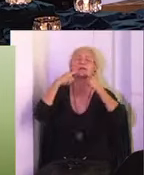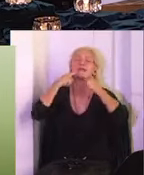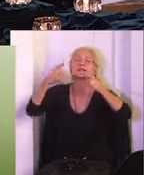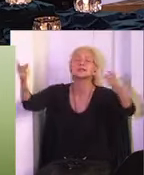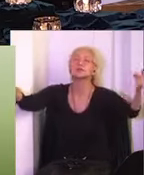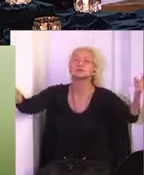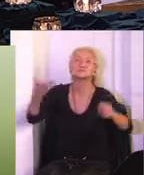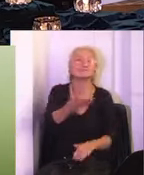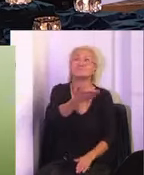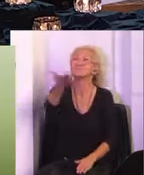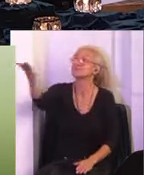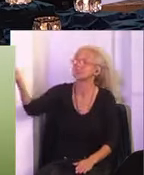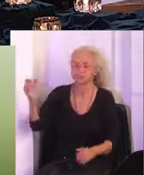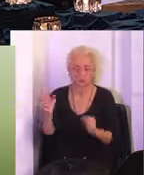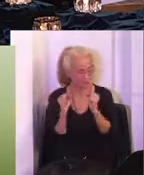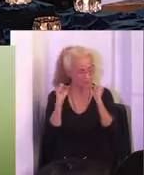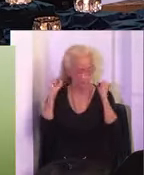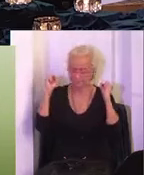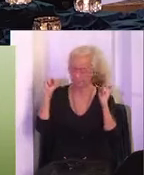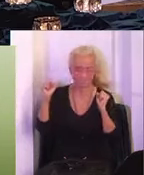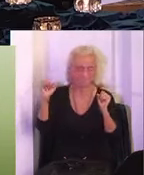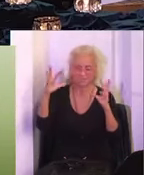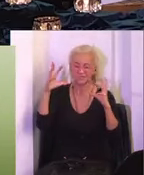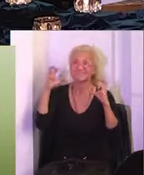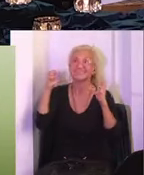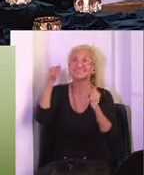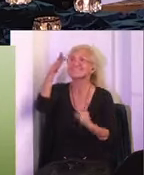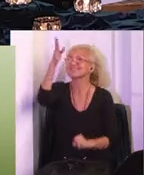proclaim. You are amazing,